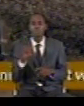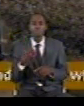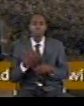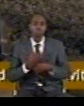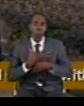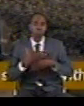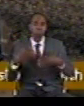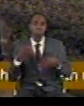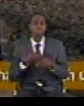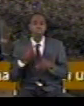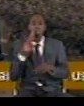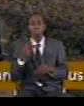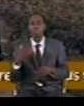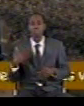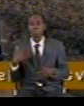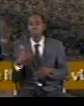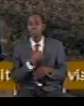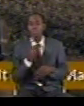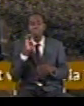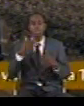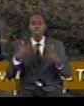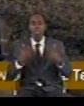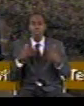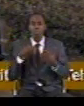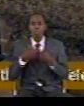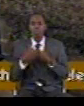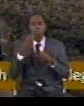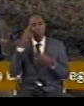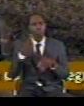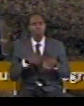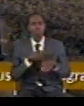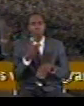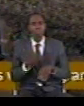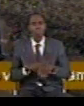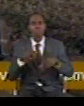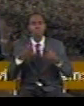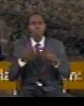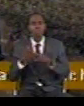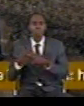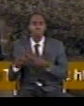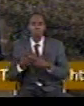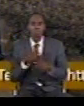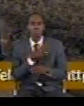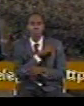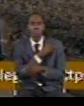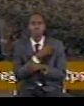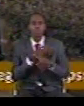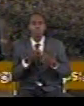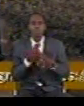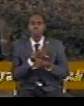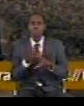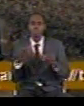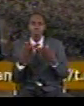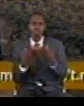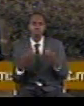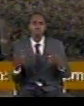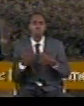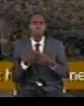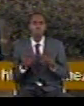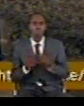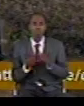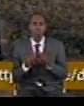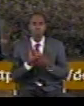been praying over it for a long time and had gone to hospitals, but no avail. But during the global